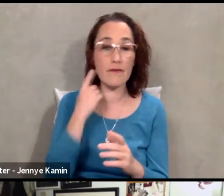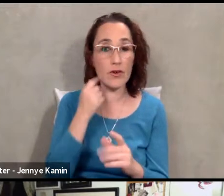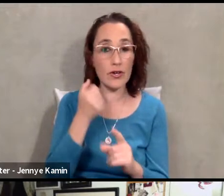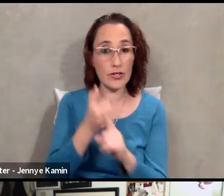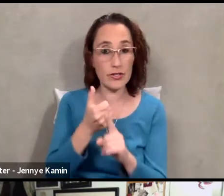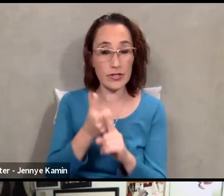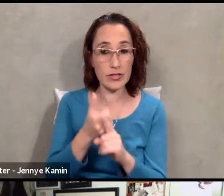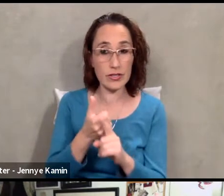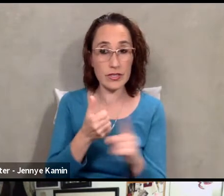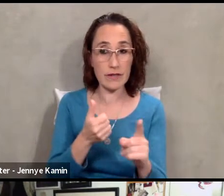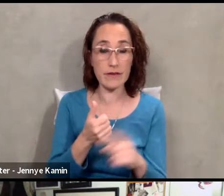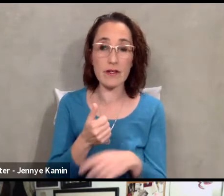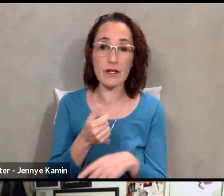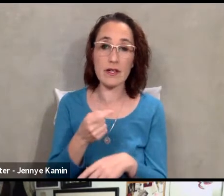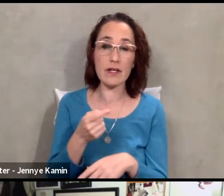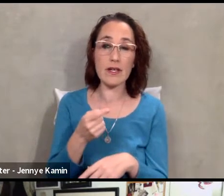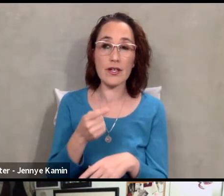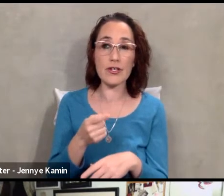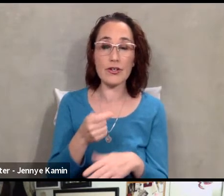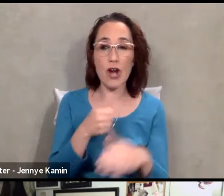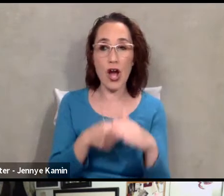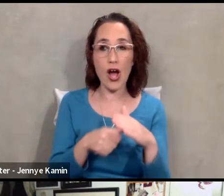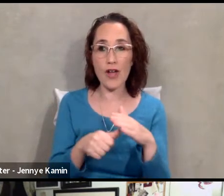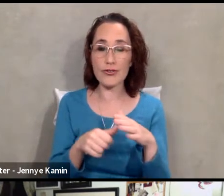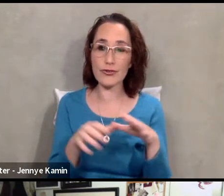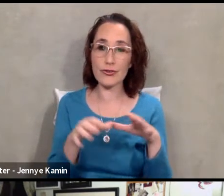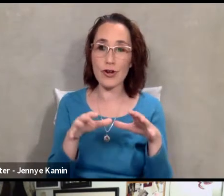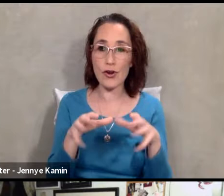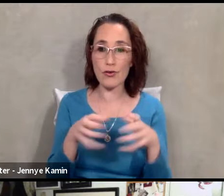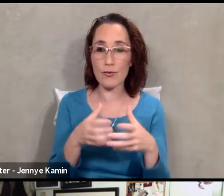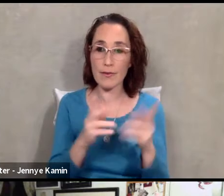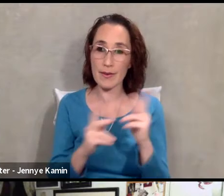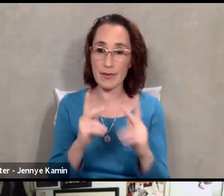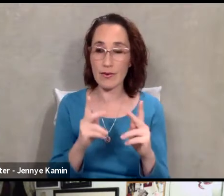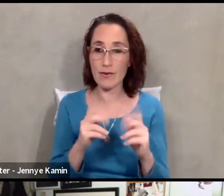in a sort of vulnerable population as we've gone through this